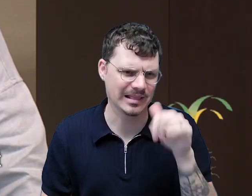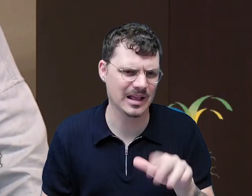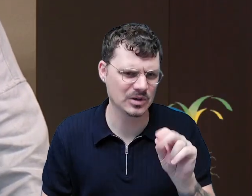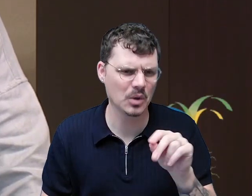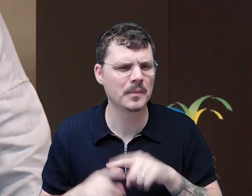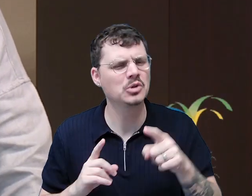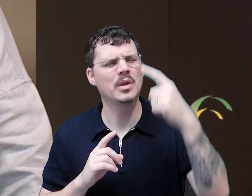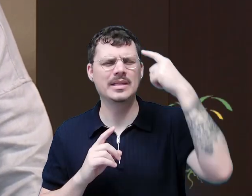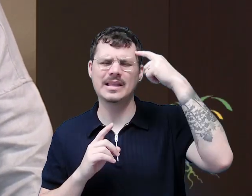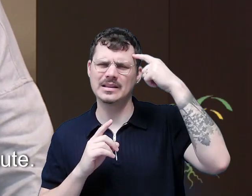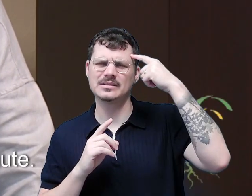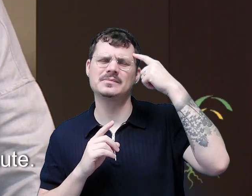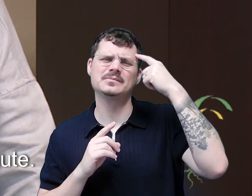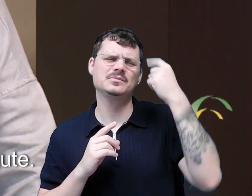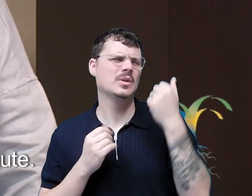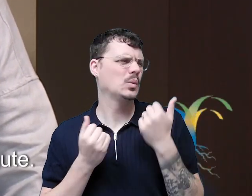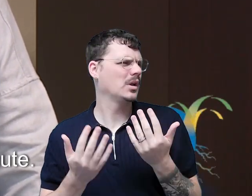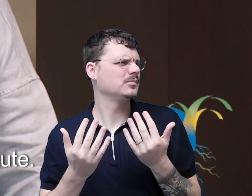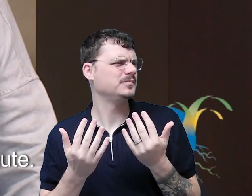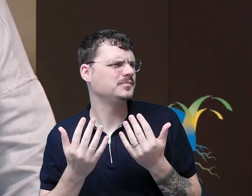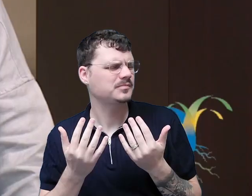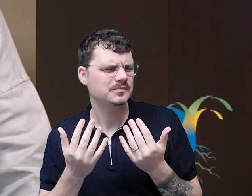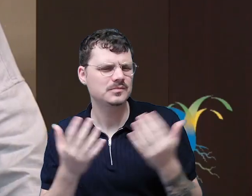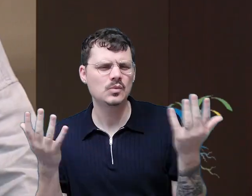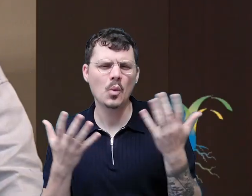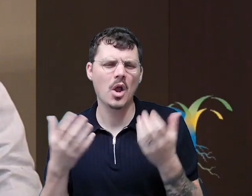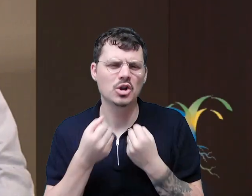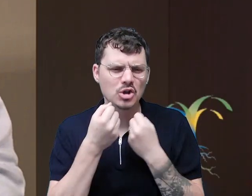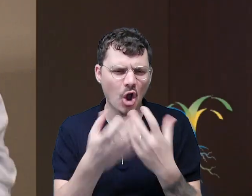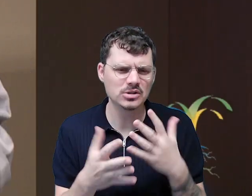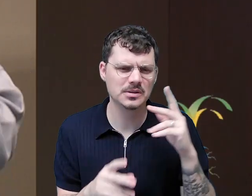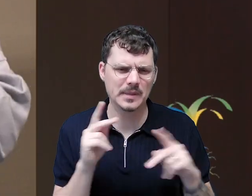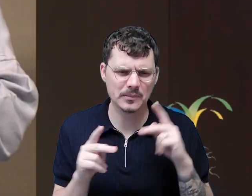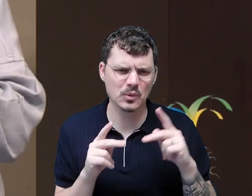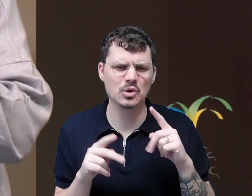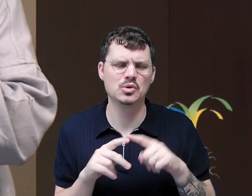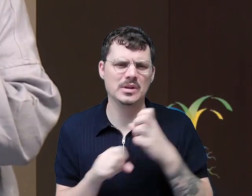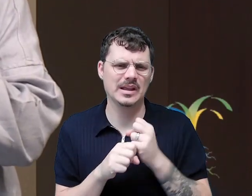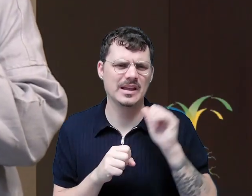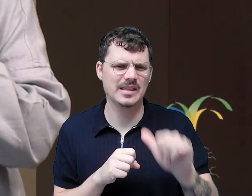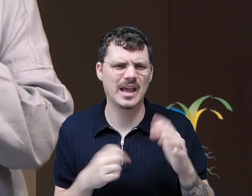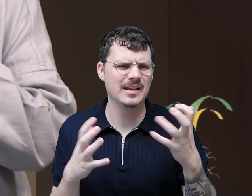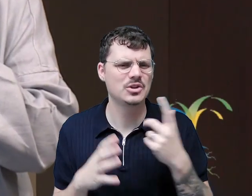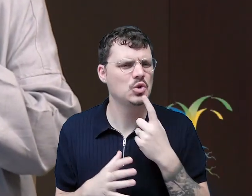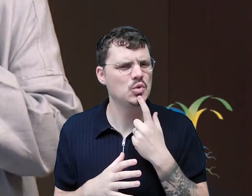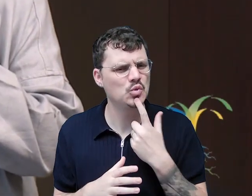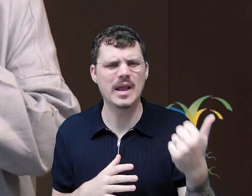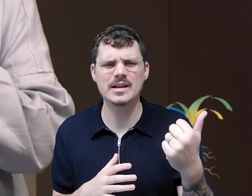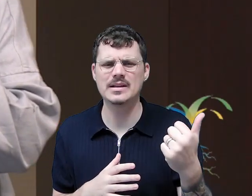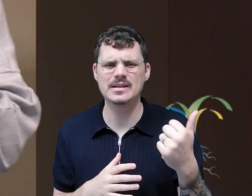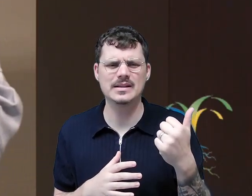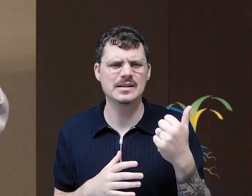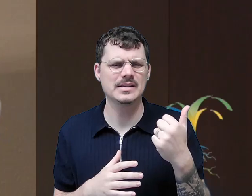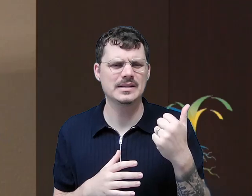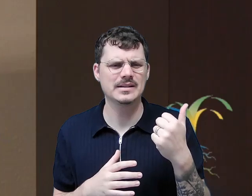that, but as you think about it, wait a minute, what is it that causes people to get that